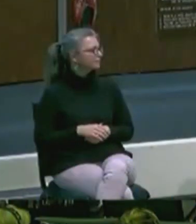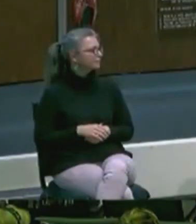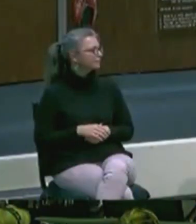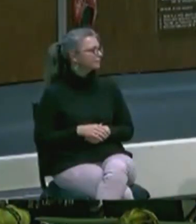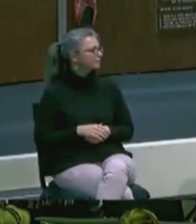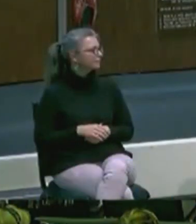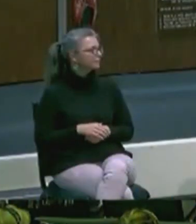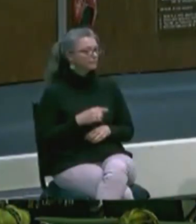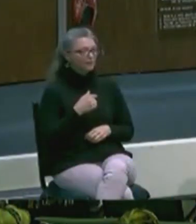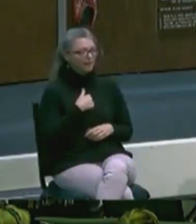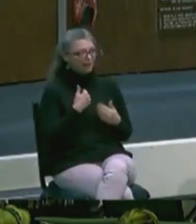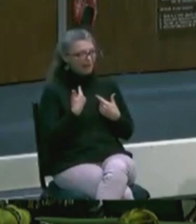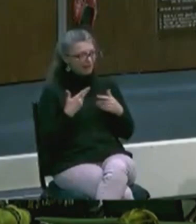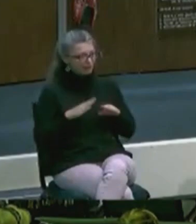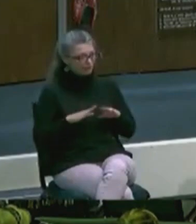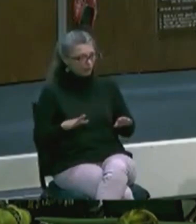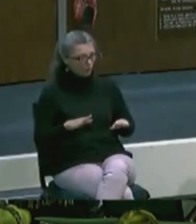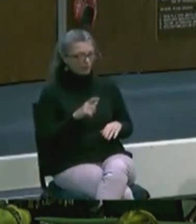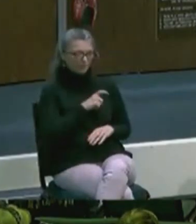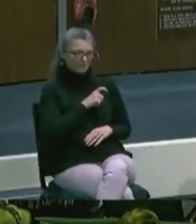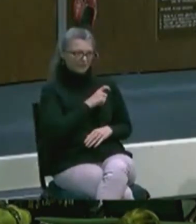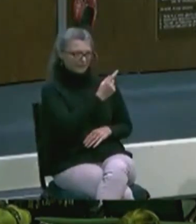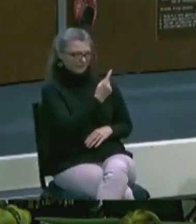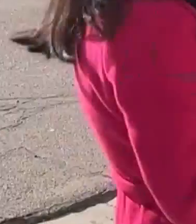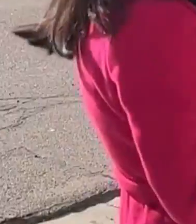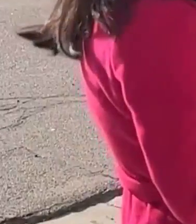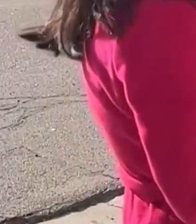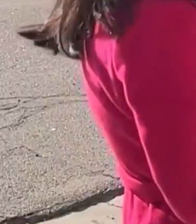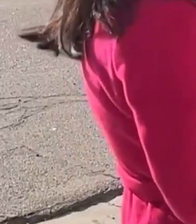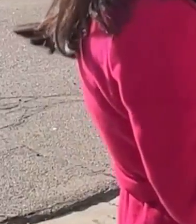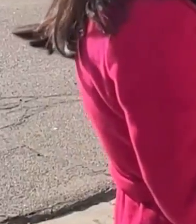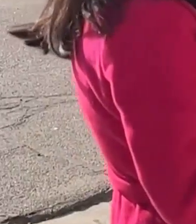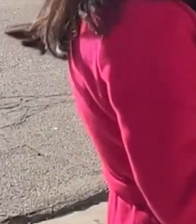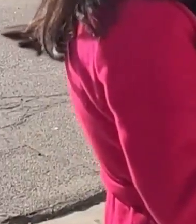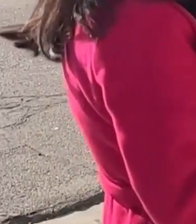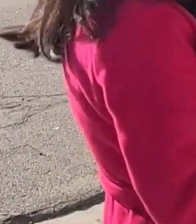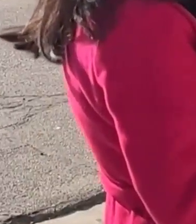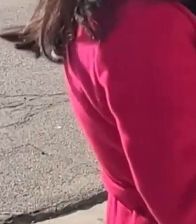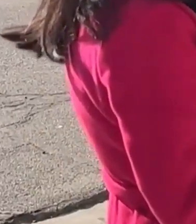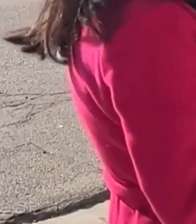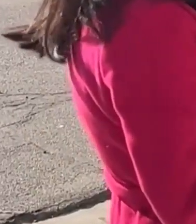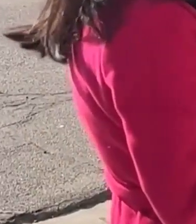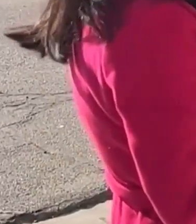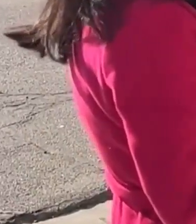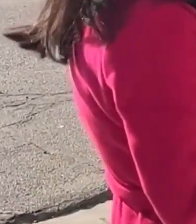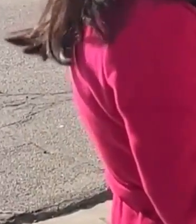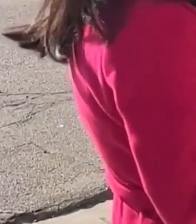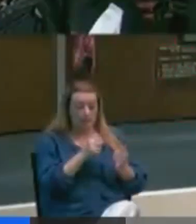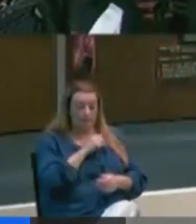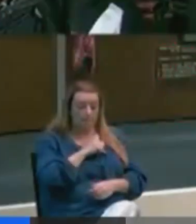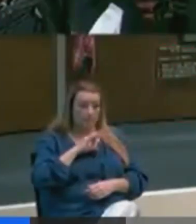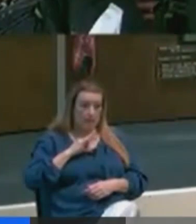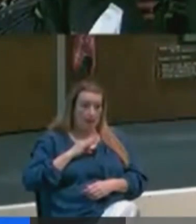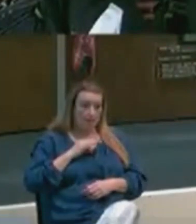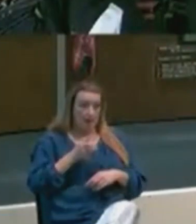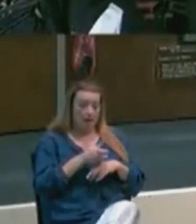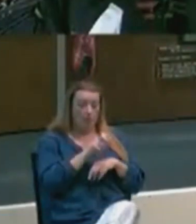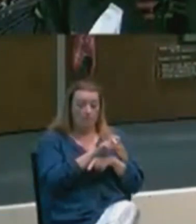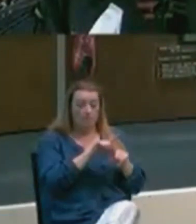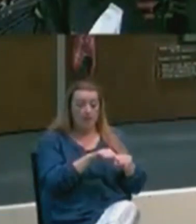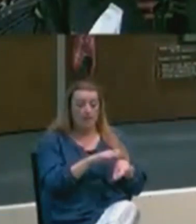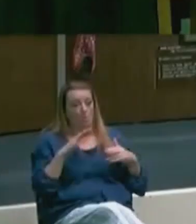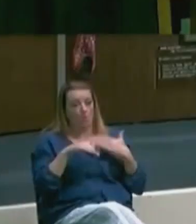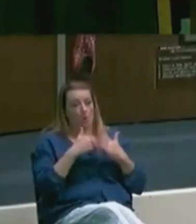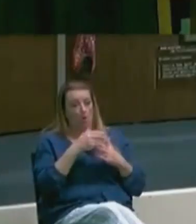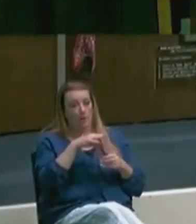the acts of her colleagues distractions that take away from children. But the board president says despite the outburst last night, everything on the agenda